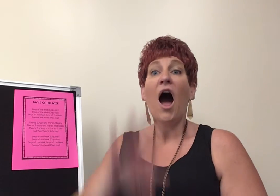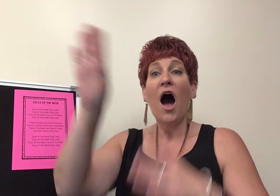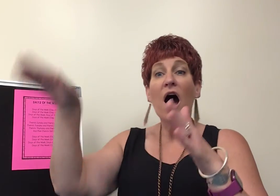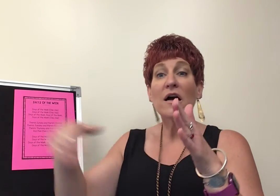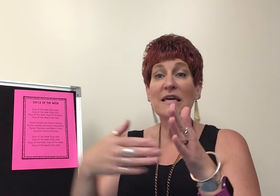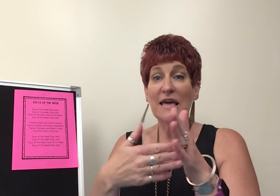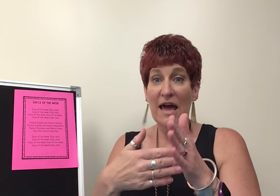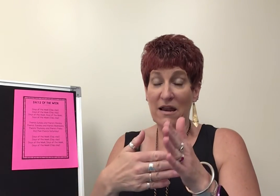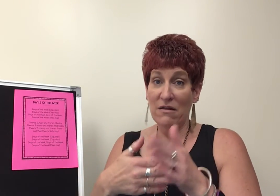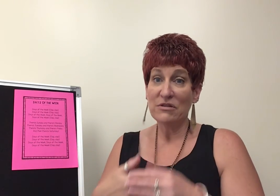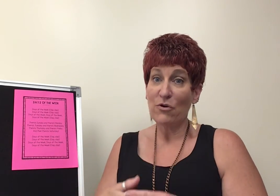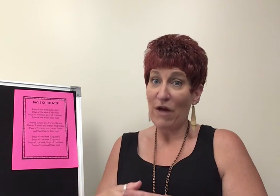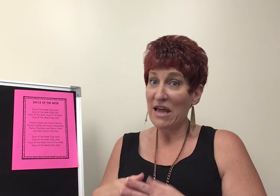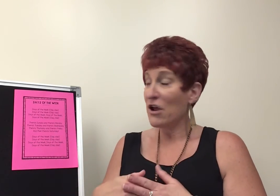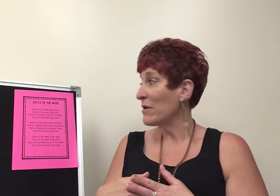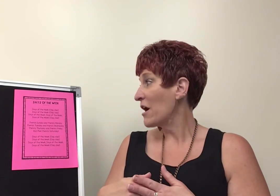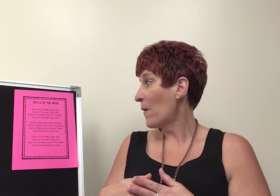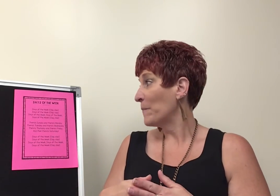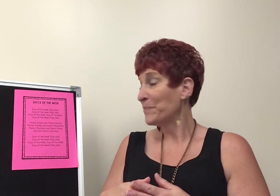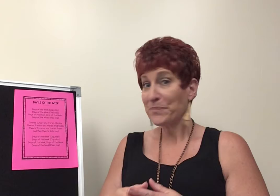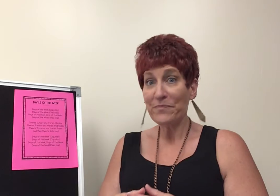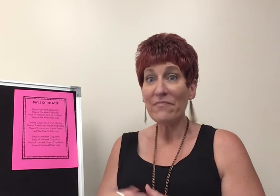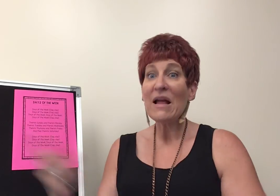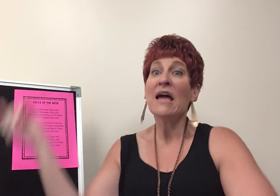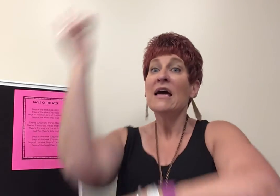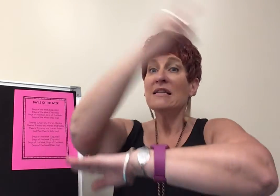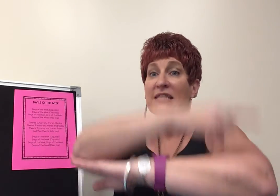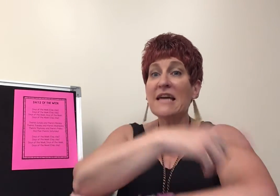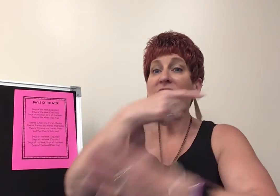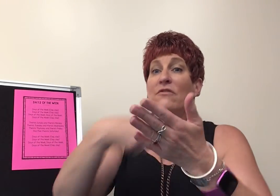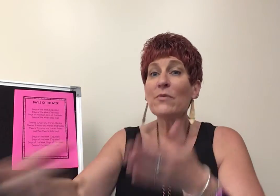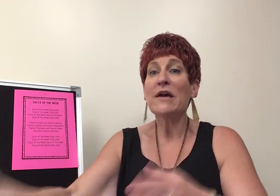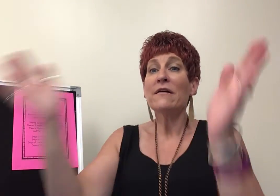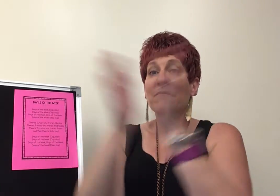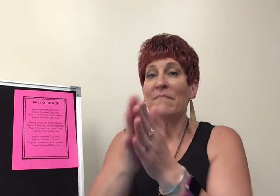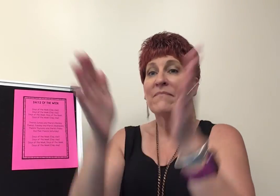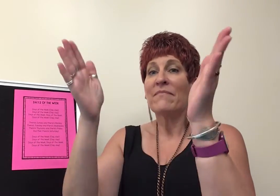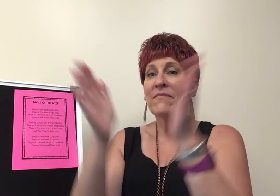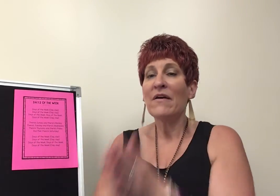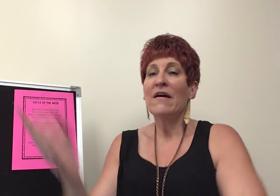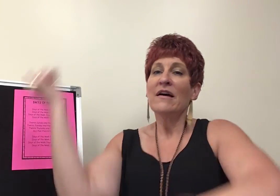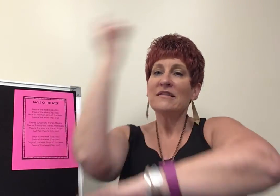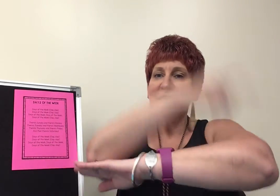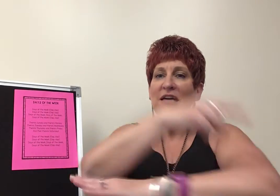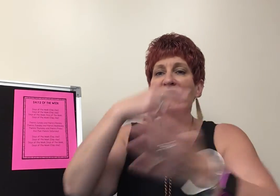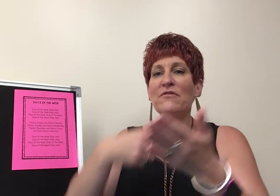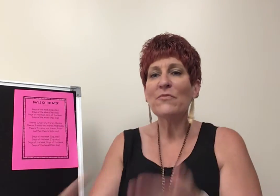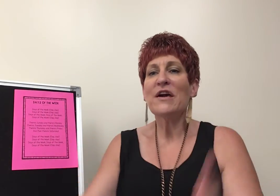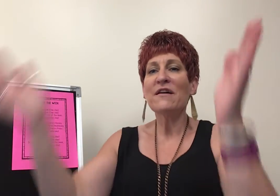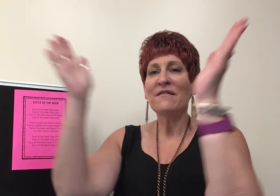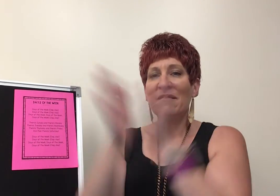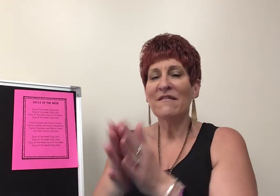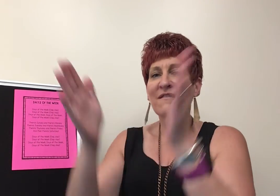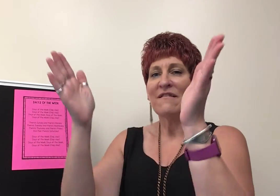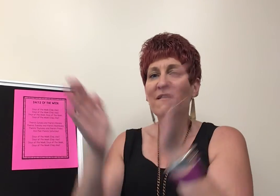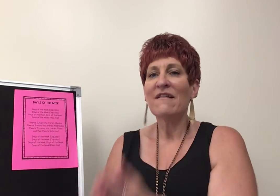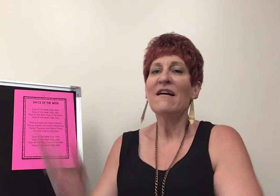that again. So ready? Here we go. Days of the week. Days of the